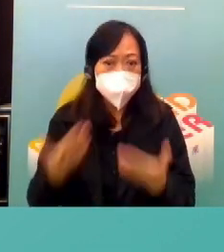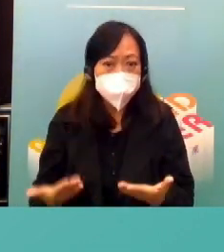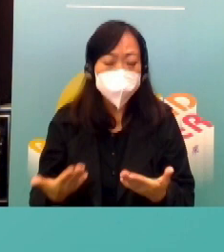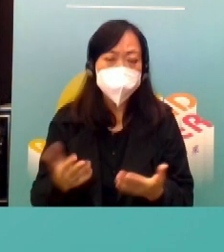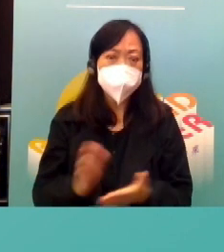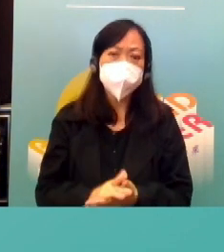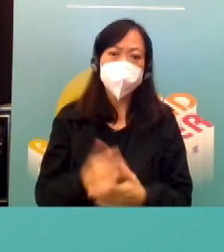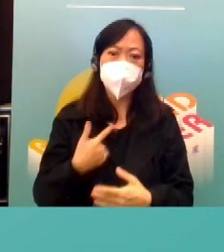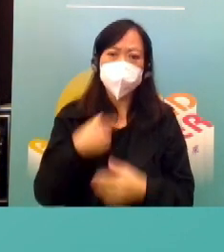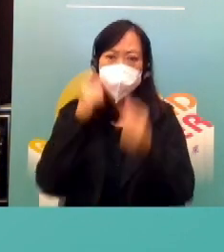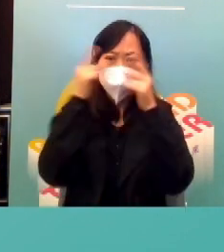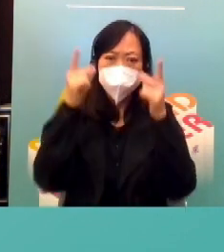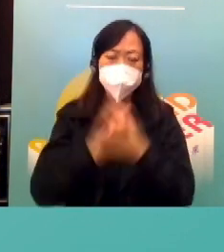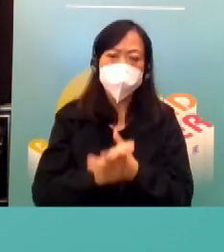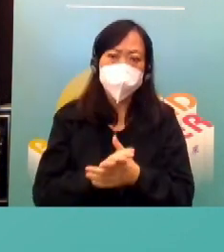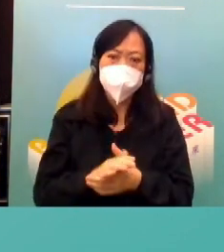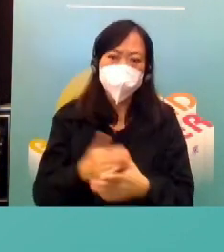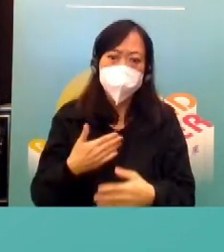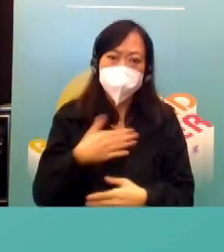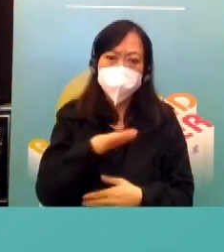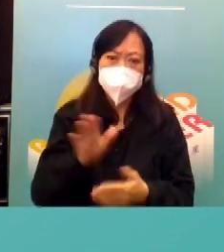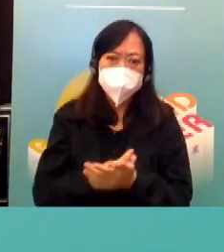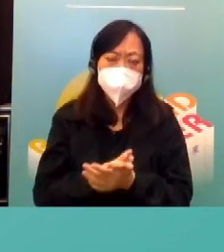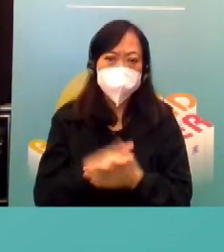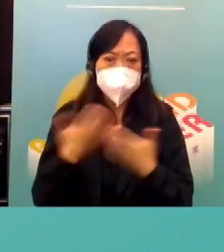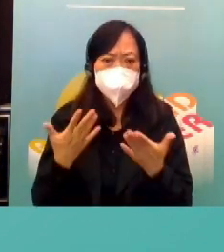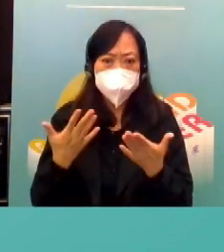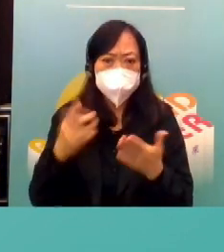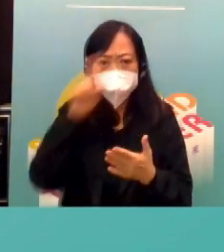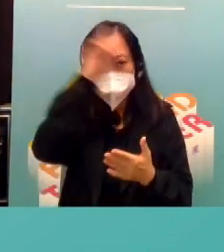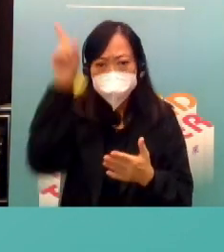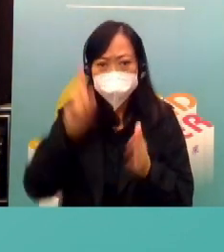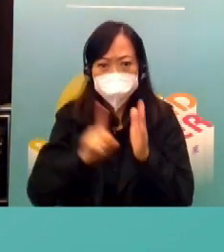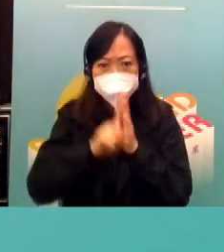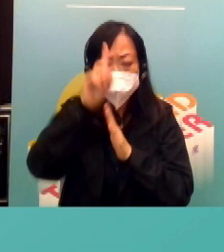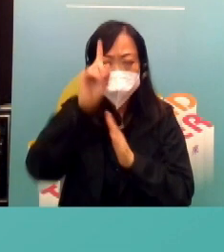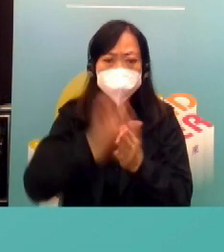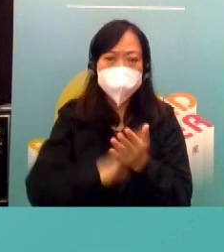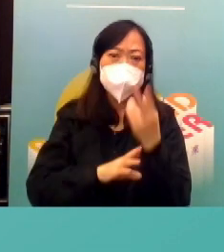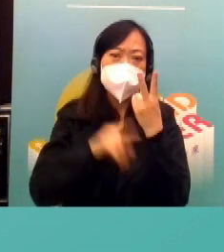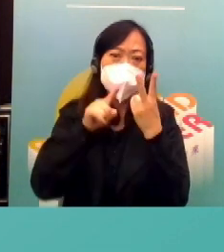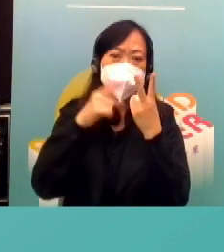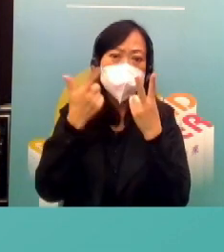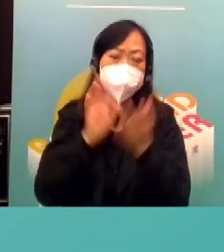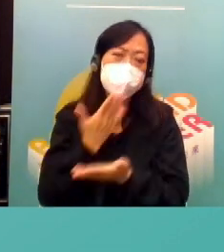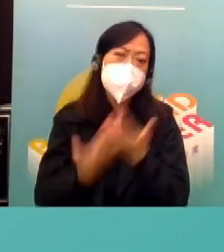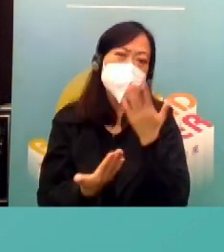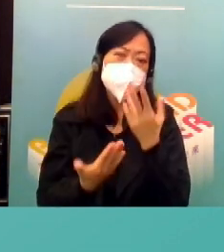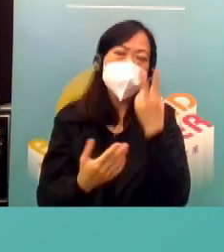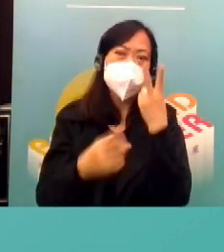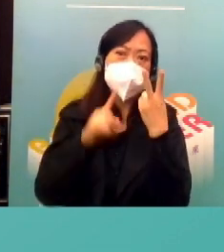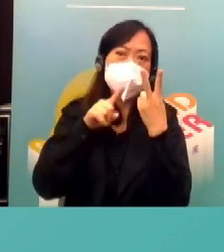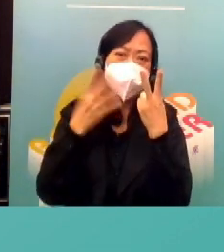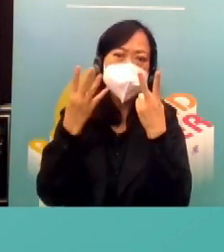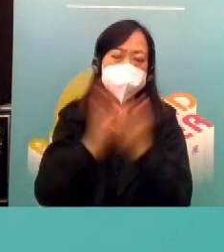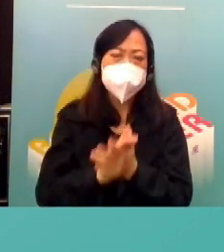or 2.4, depends on different estimation. And this is still well above the 1.5